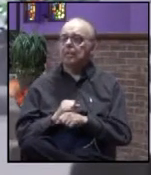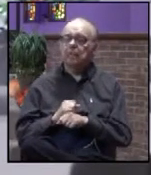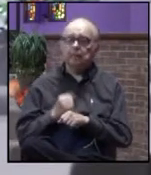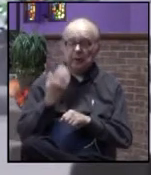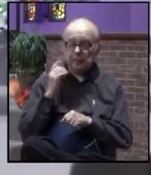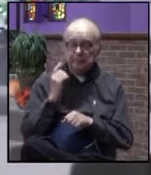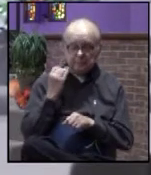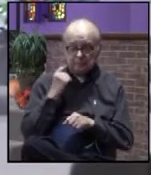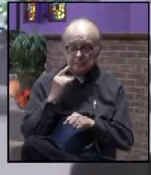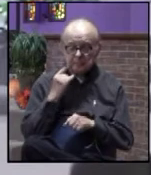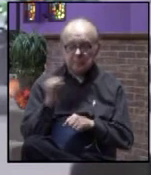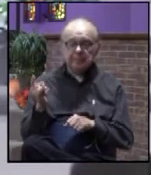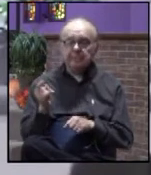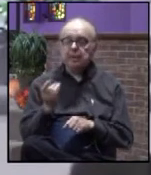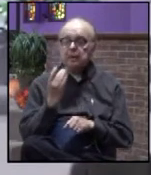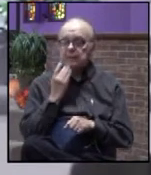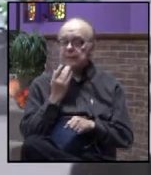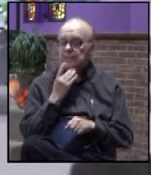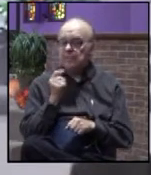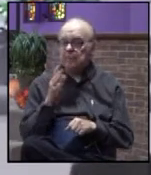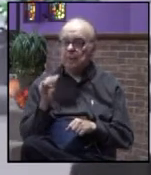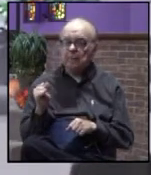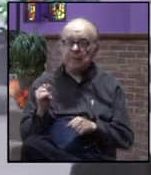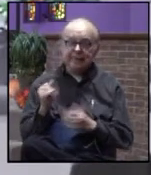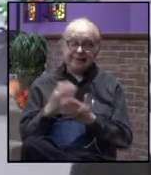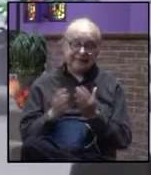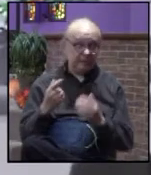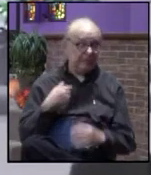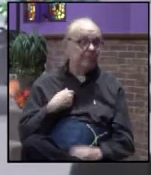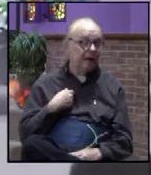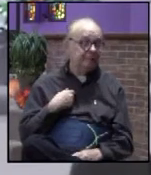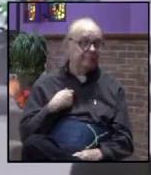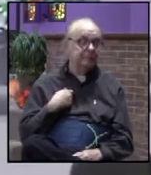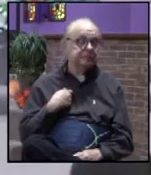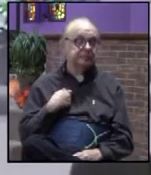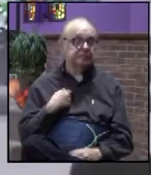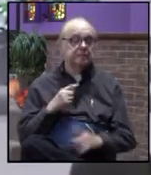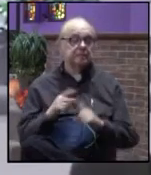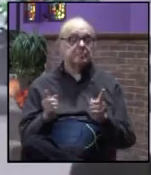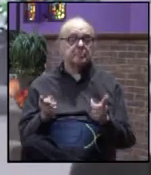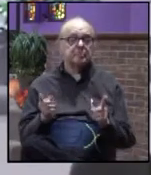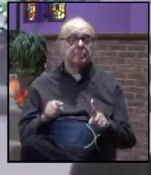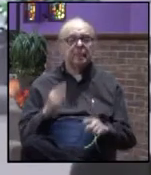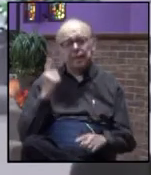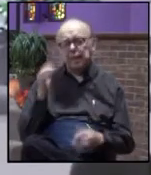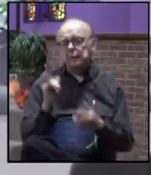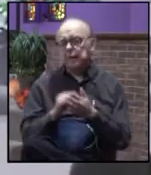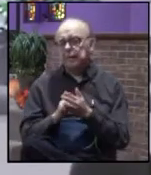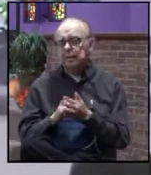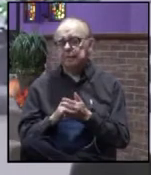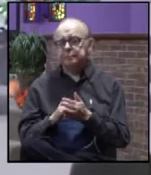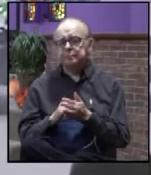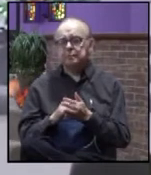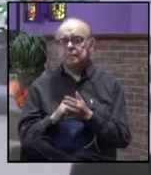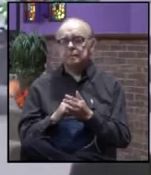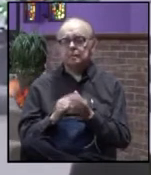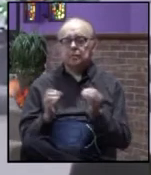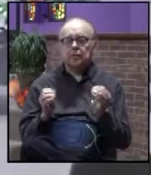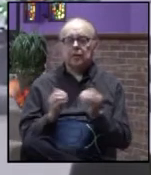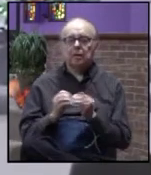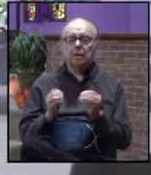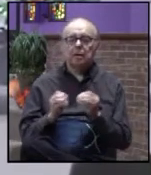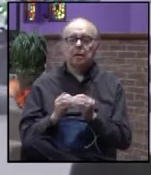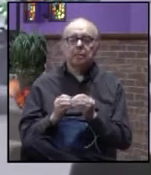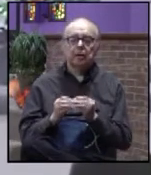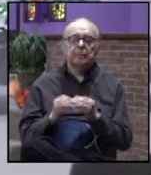I don't know if those were your favorite toys. They were some of mine. But when you really think about it, they're nothing but cheap